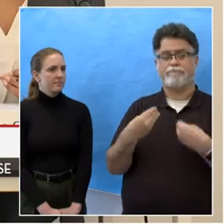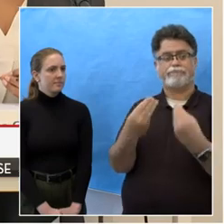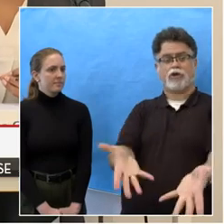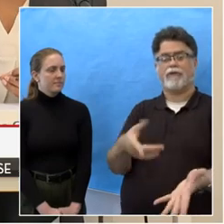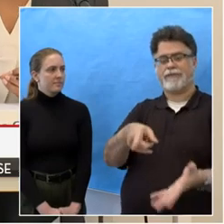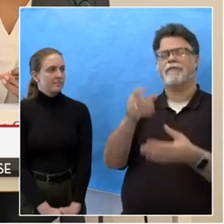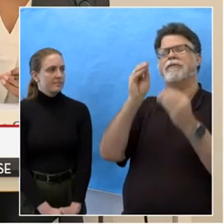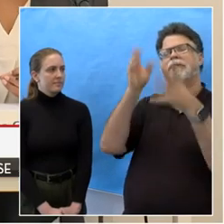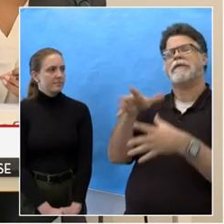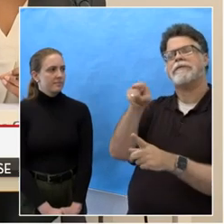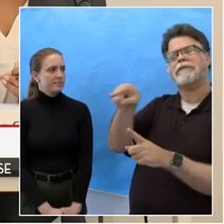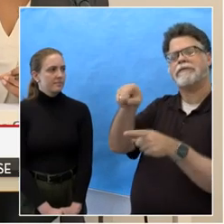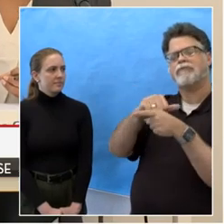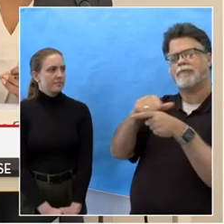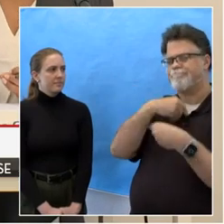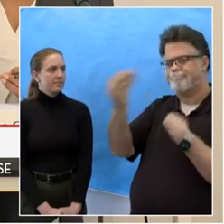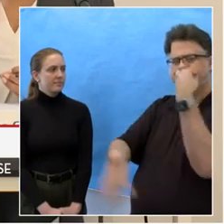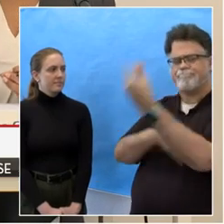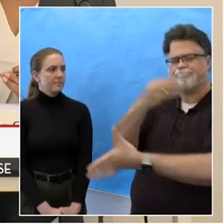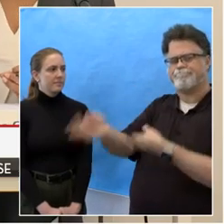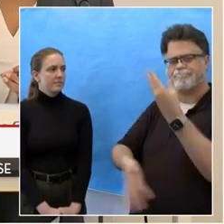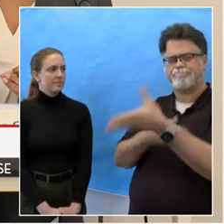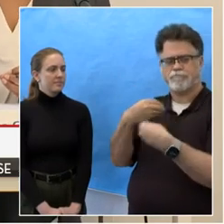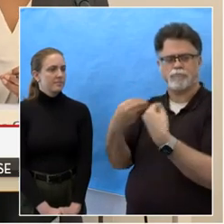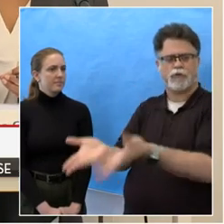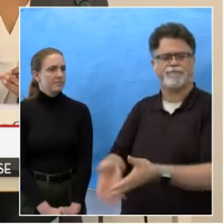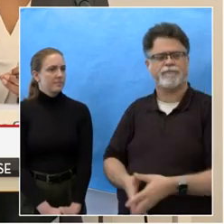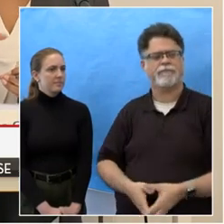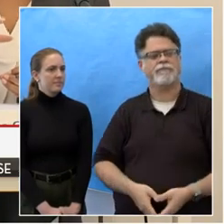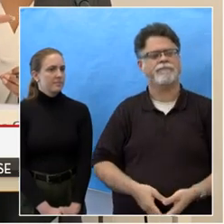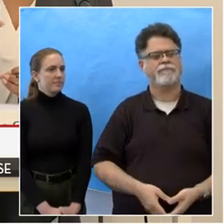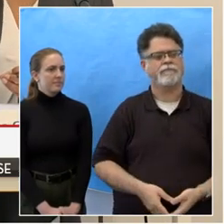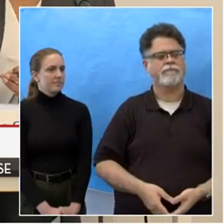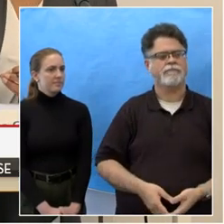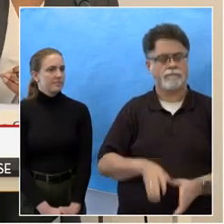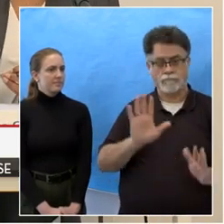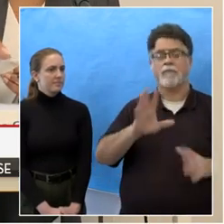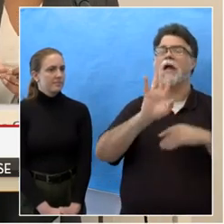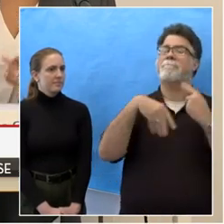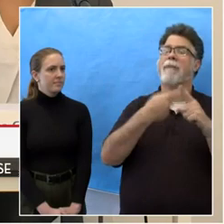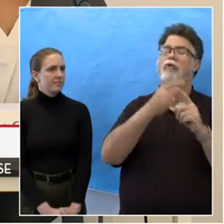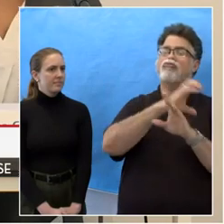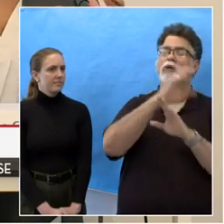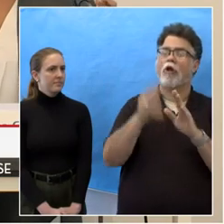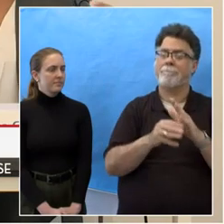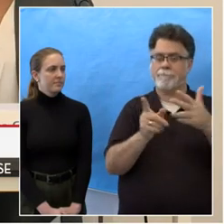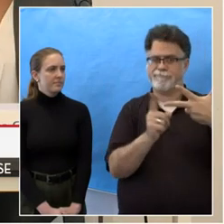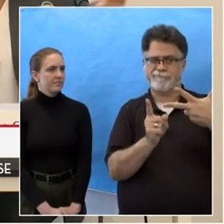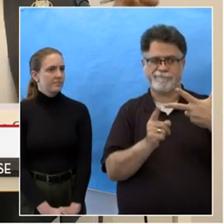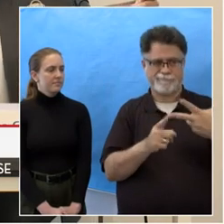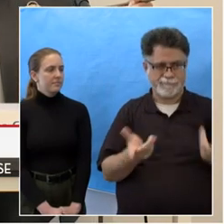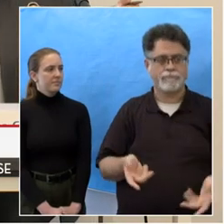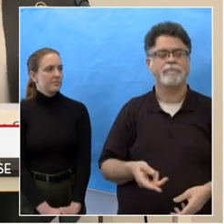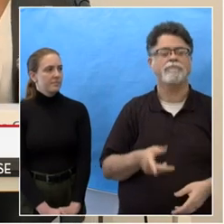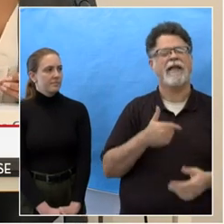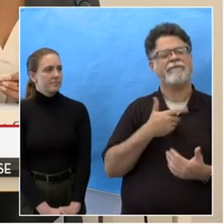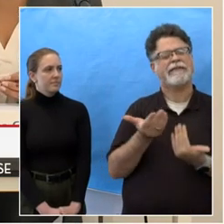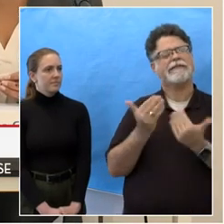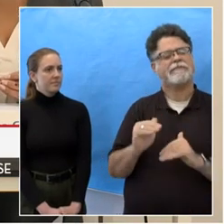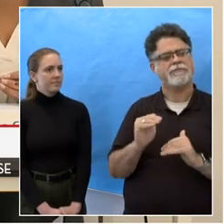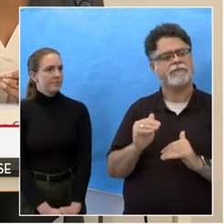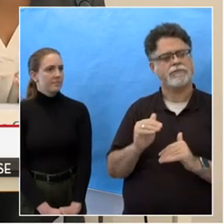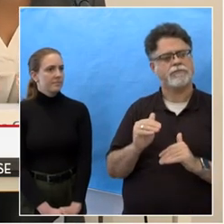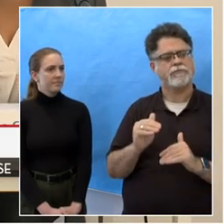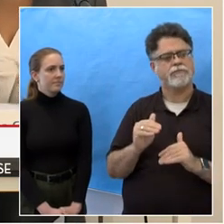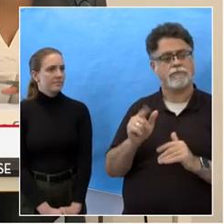curriculum models of your system. We have to play a deeper role of navigating that work so that magic or science